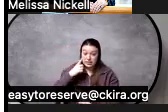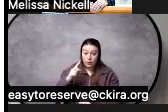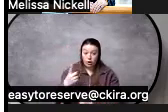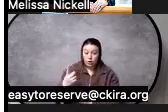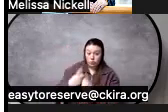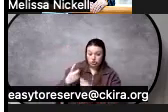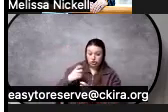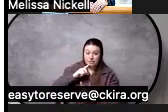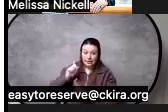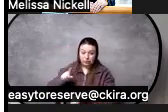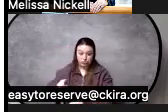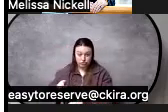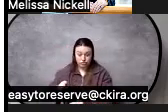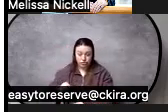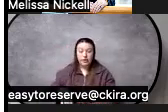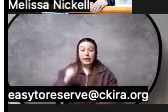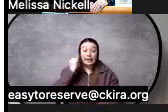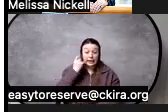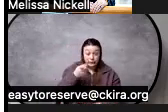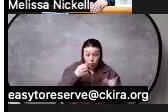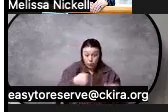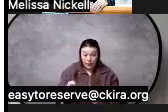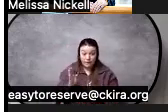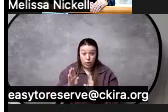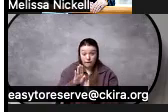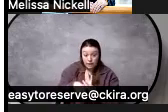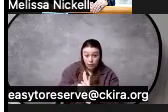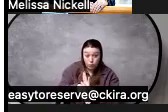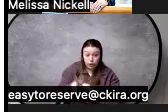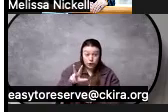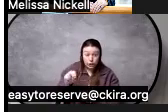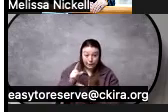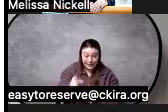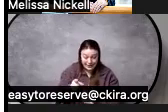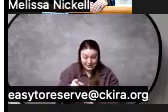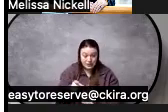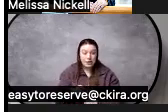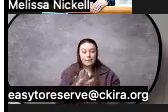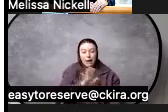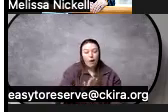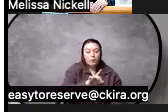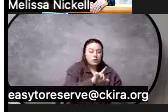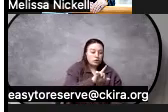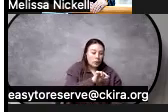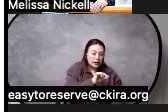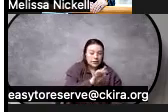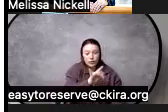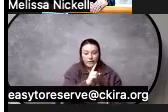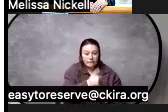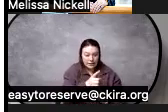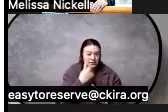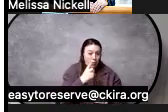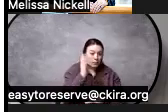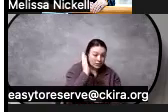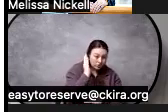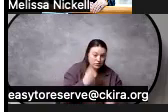prepare a 30-minute talk, allot about 20 to 25 minutes for talking and then about 10 to 5 minutes for Q&A and